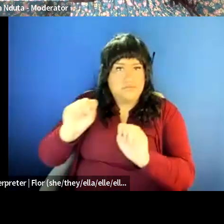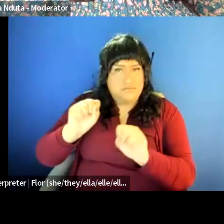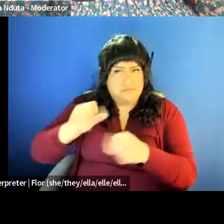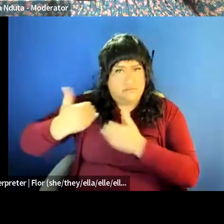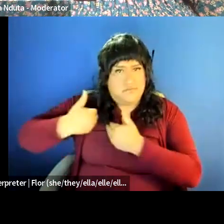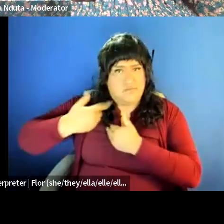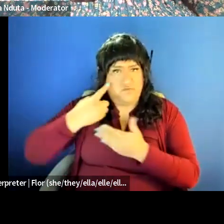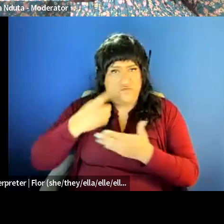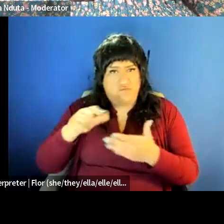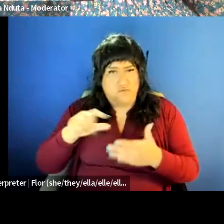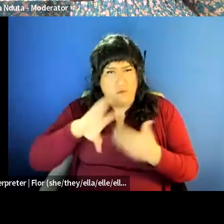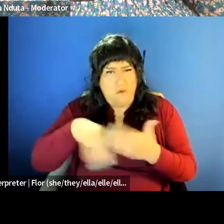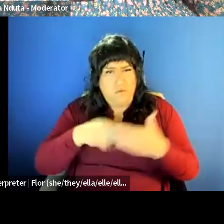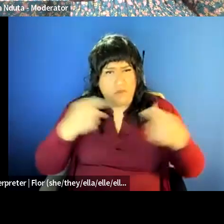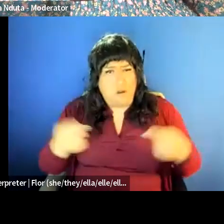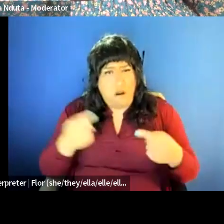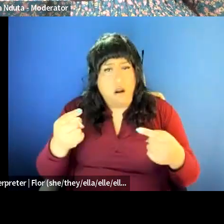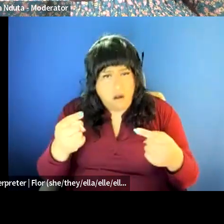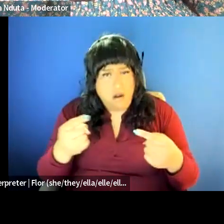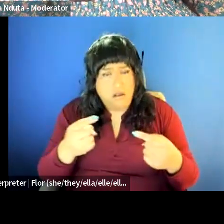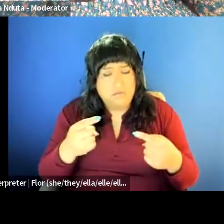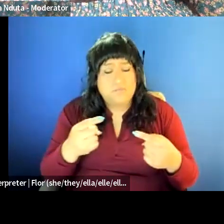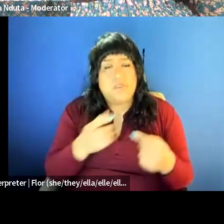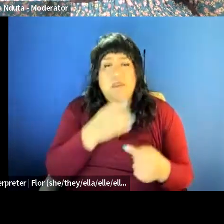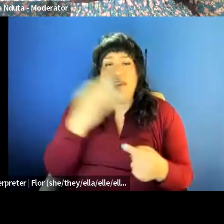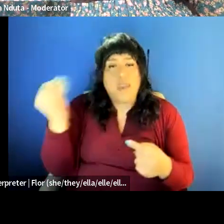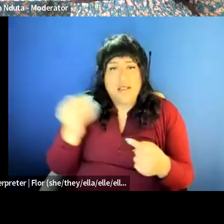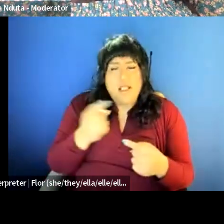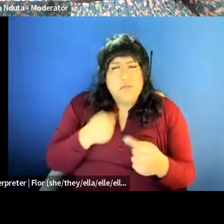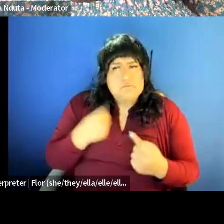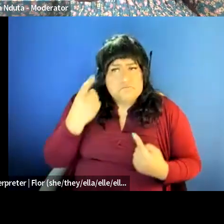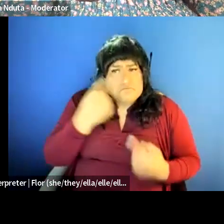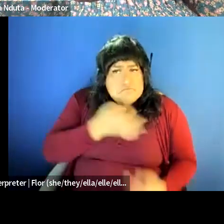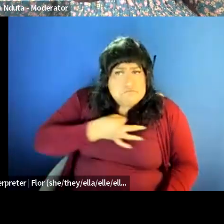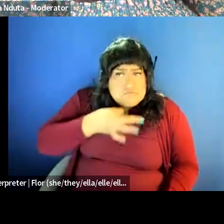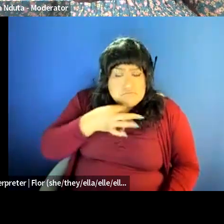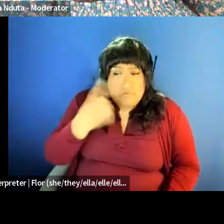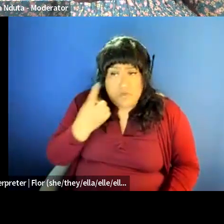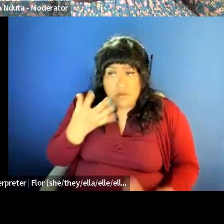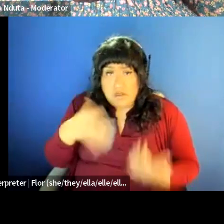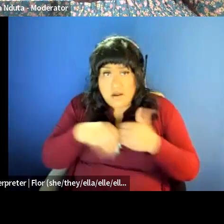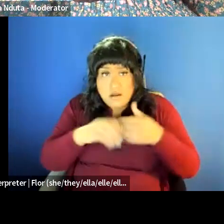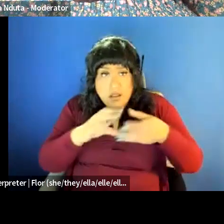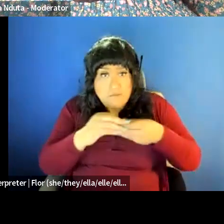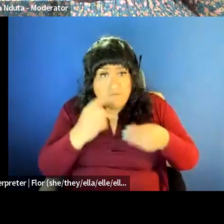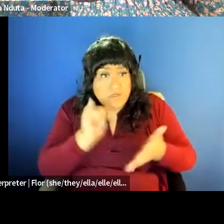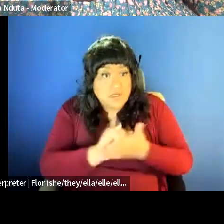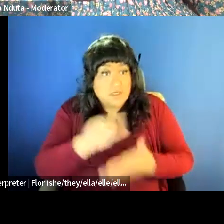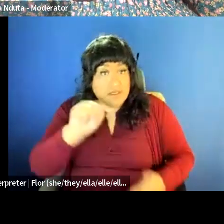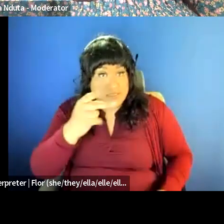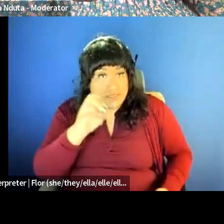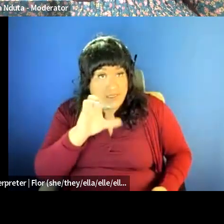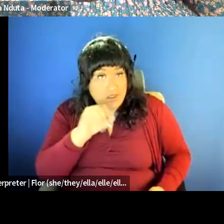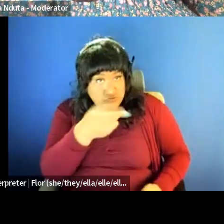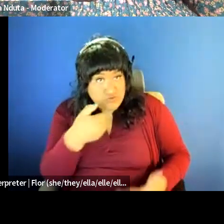accountable for the harm. And so I just wondered whether somebody had a comment for that. Theo, did you have